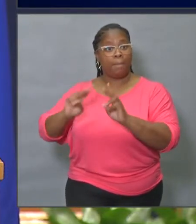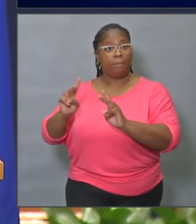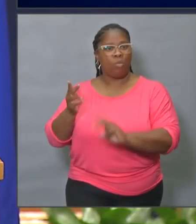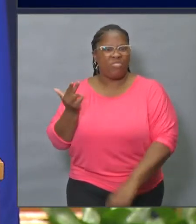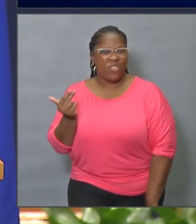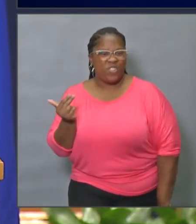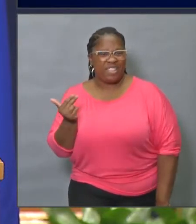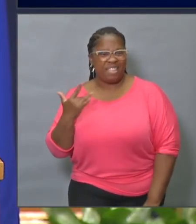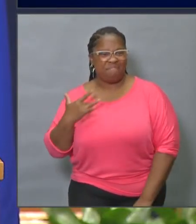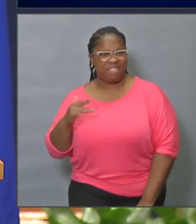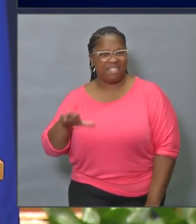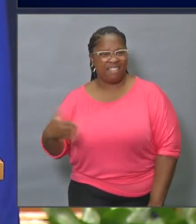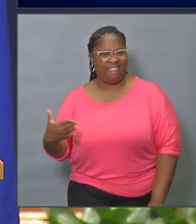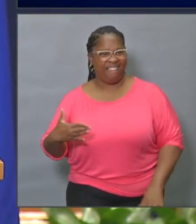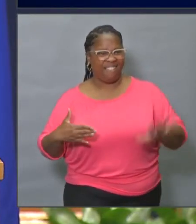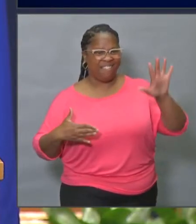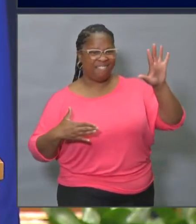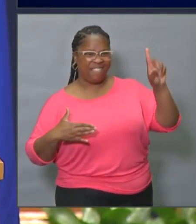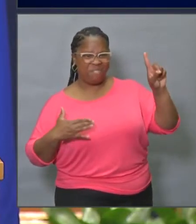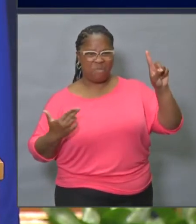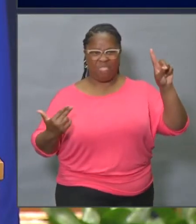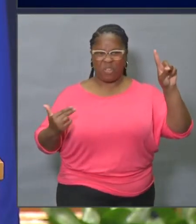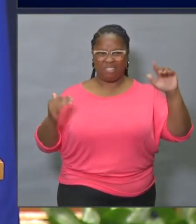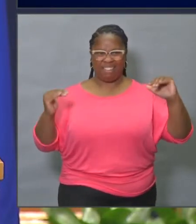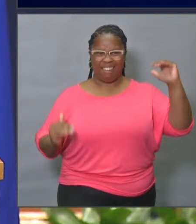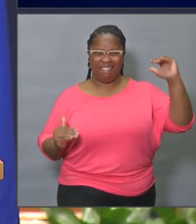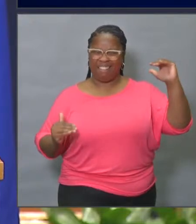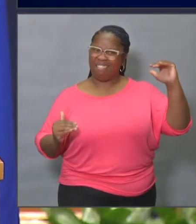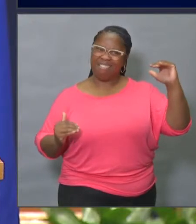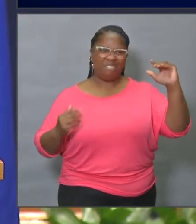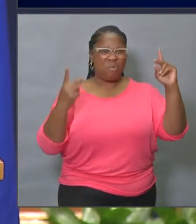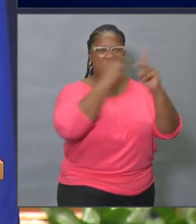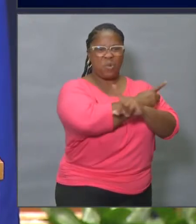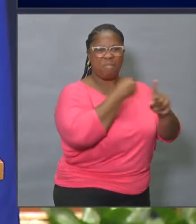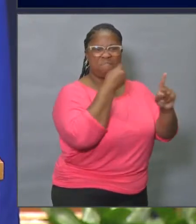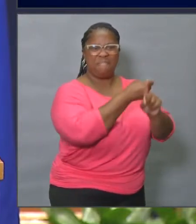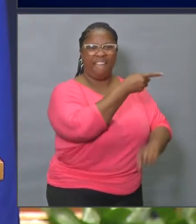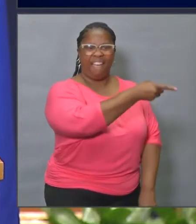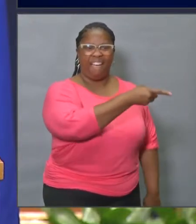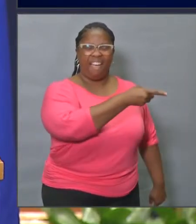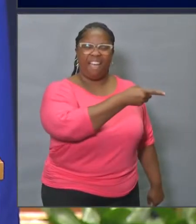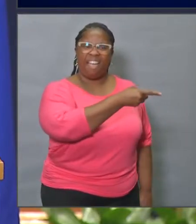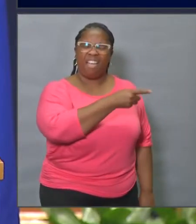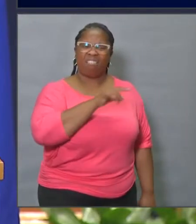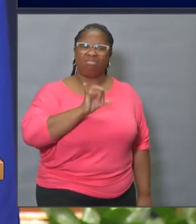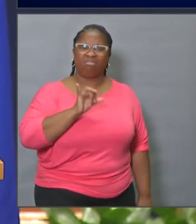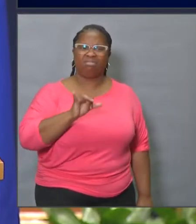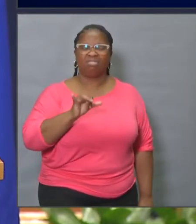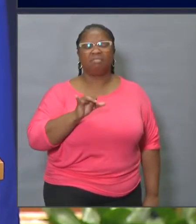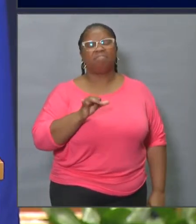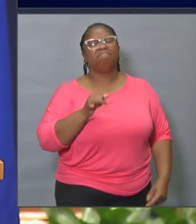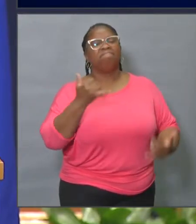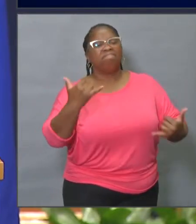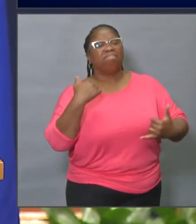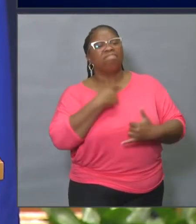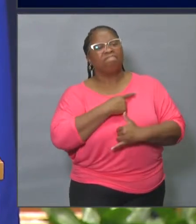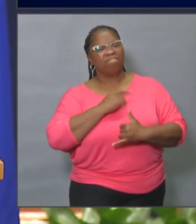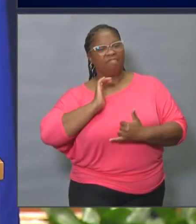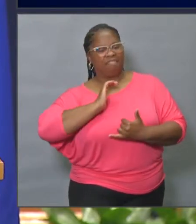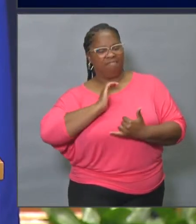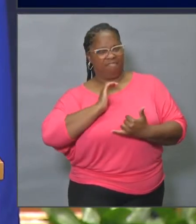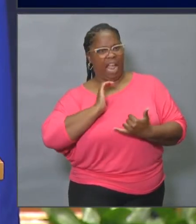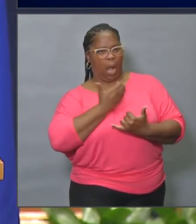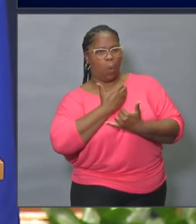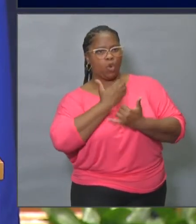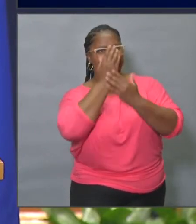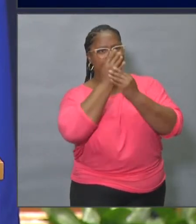people. We also now are analyzing our data to predict how many deaths we should expect to see from COVID-19 if